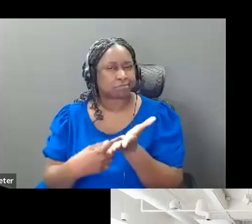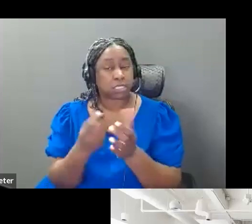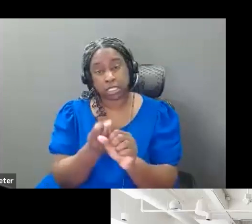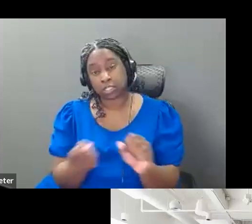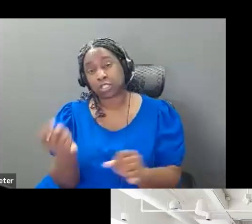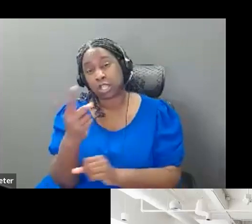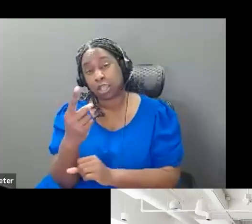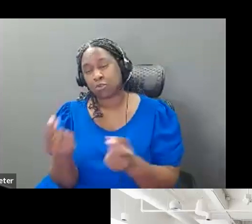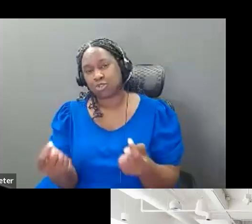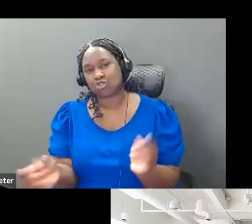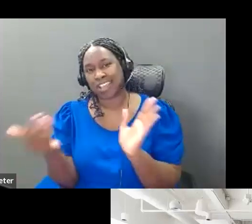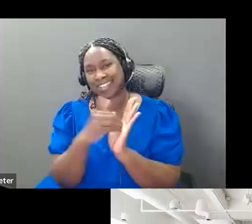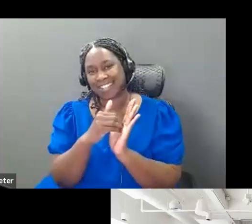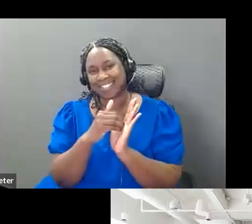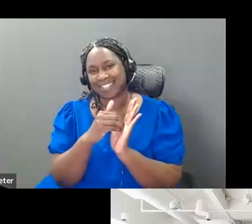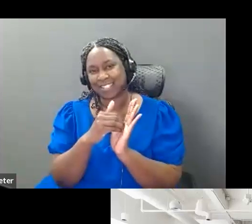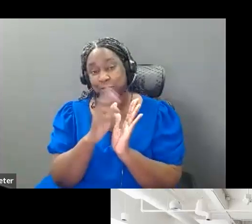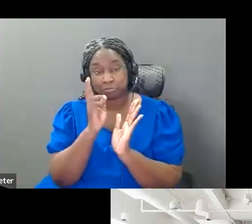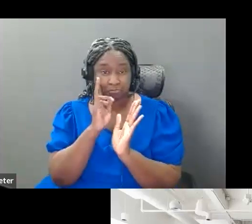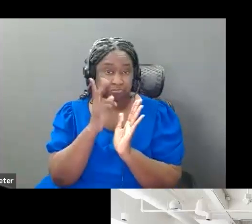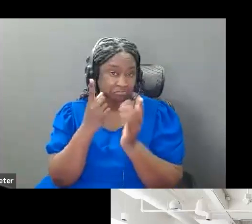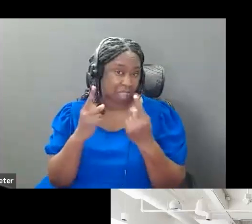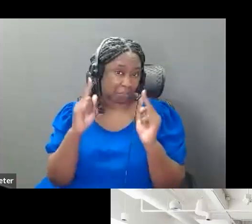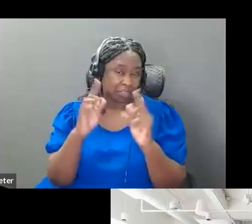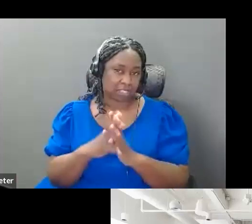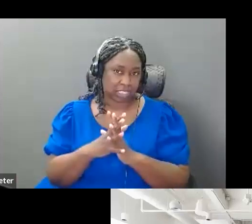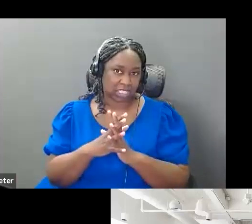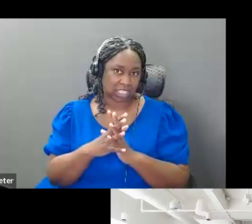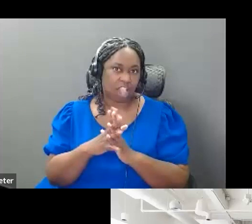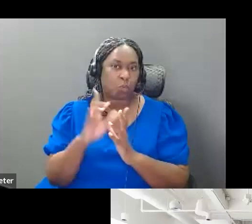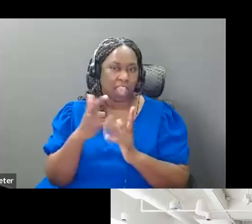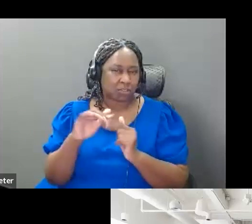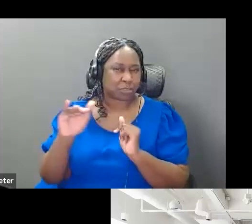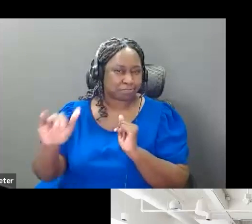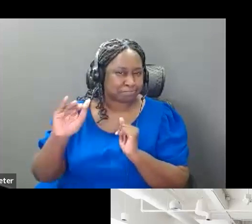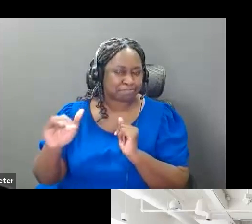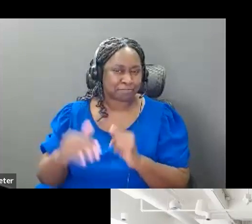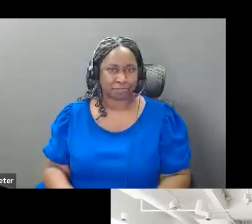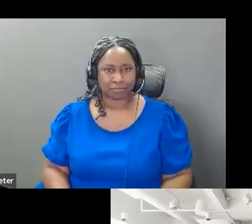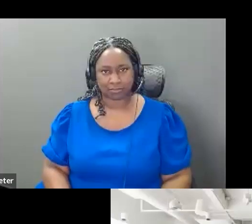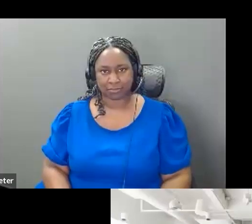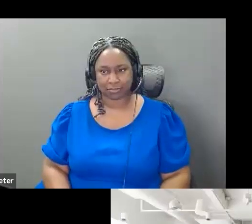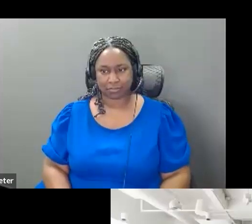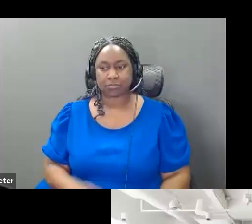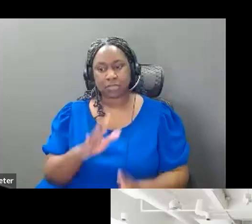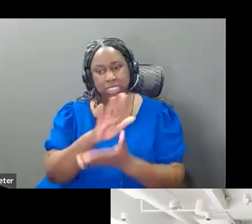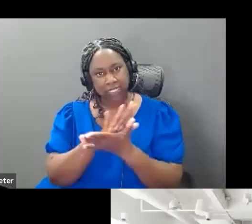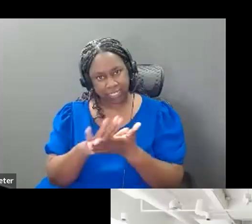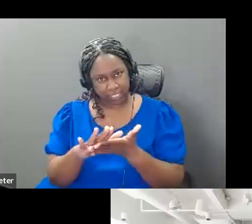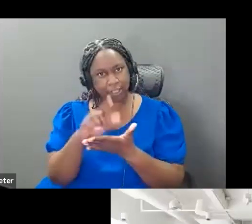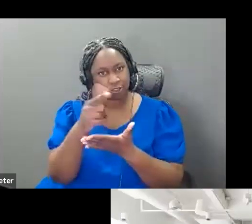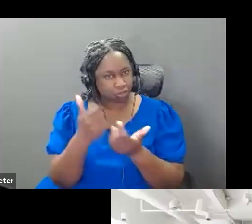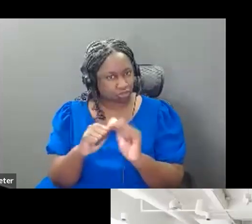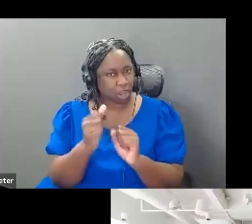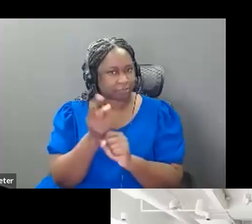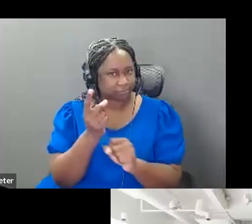we'll try it again and see if we can make it happen. You know, we have to be instigators. Well, that's a nice thing too, because you all get another bite of the apple every